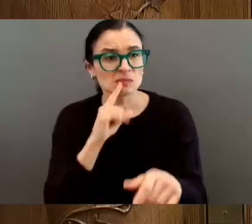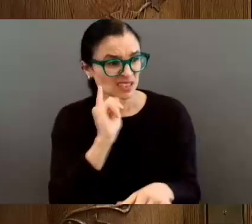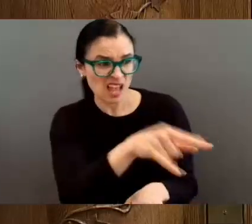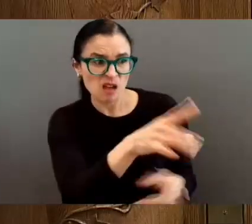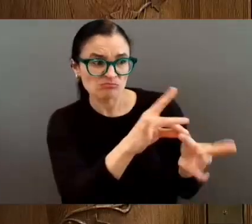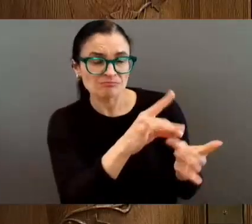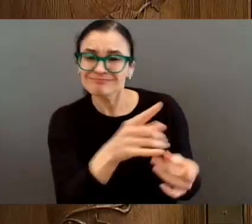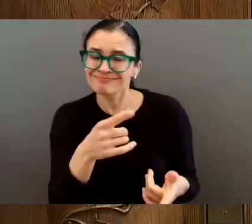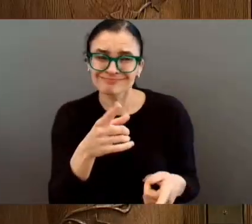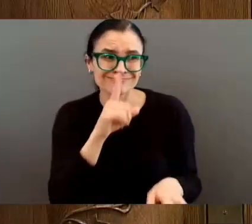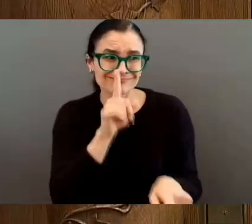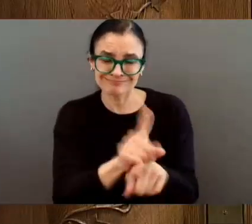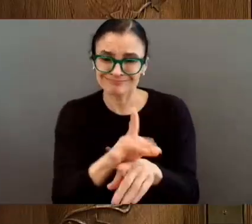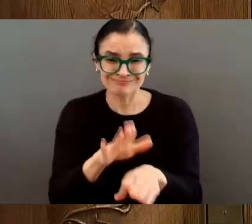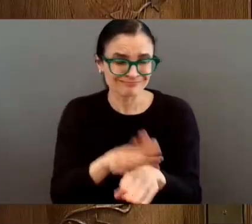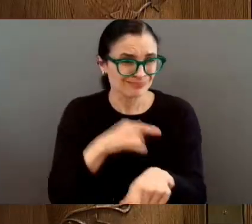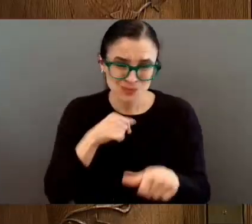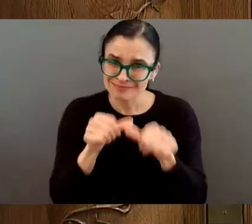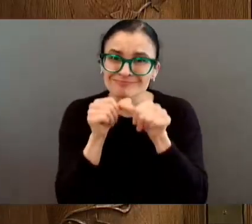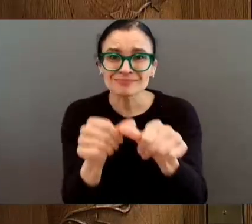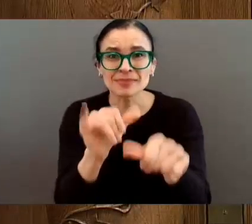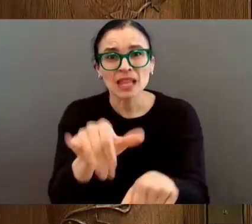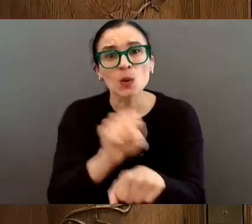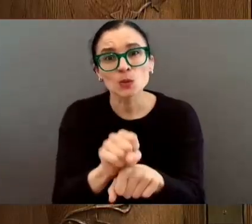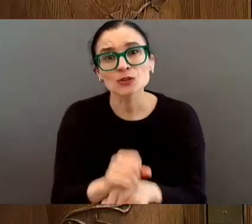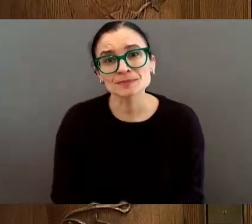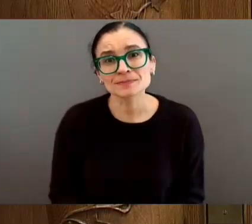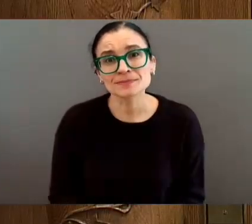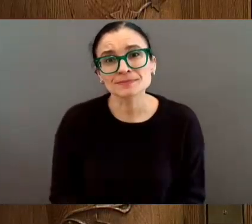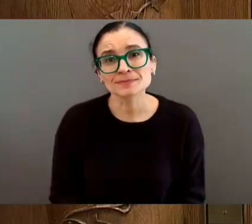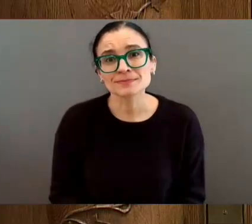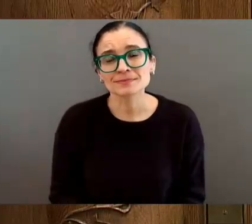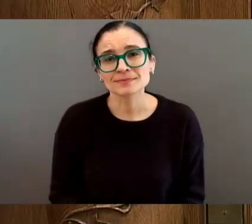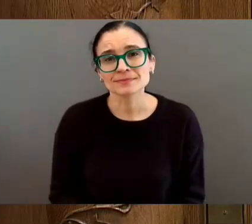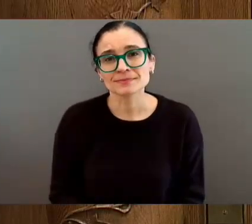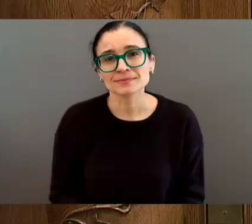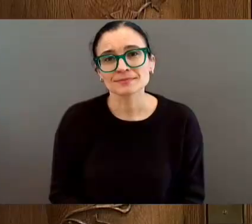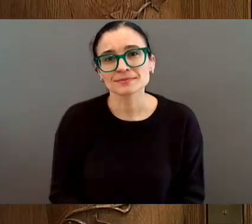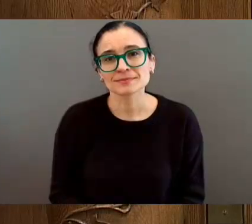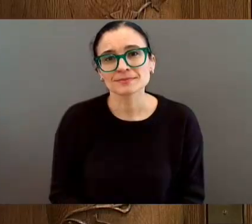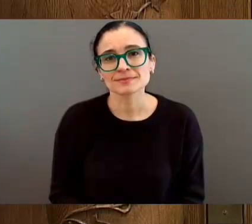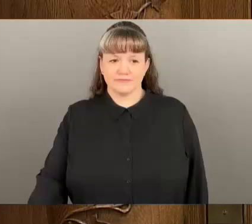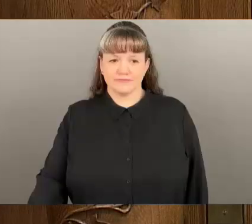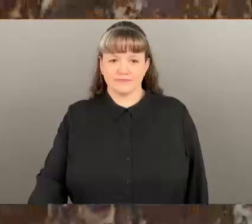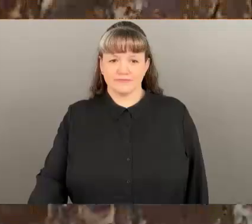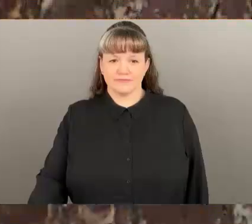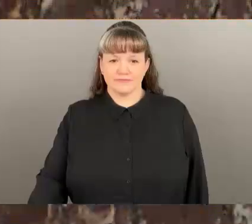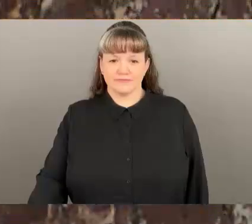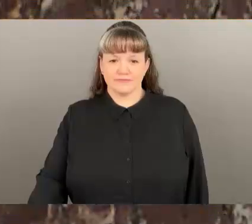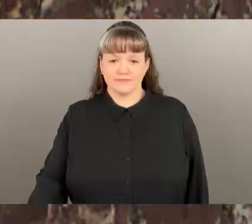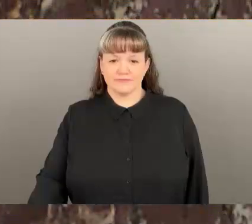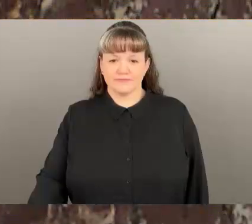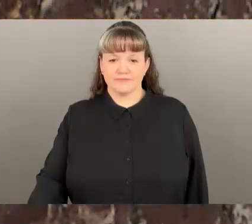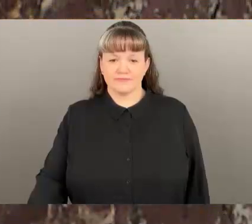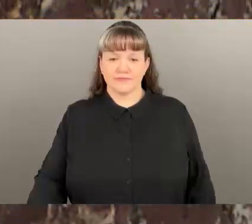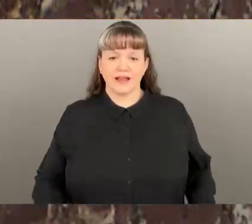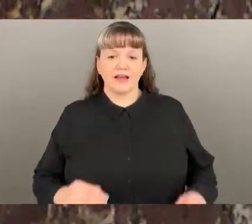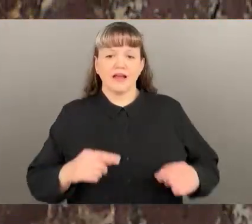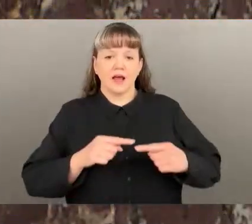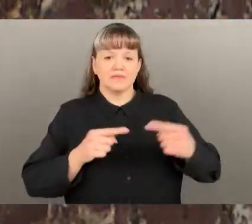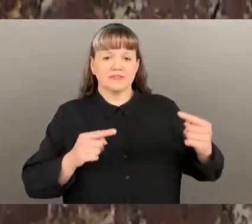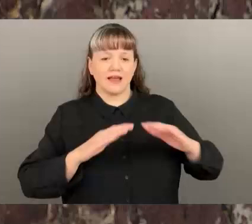House Leader for the third party on a supplemental. Through you, Honourable Speaker, to the